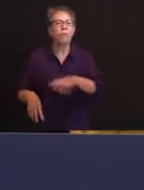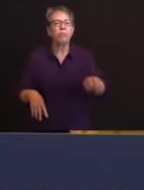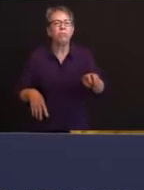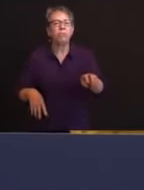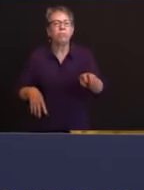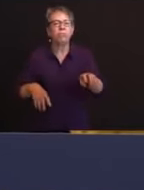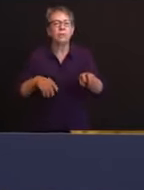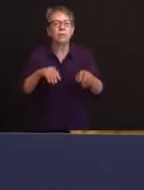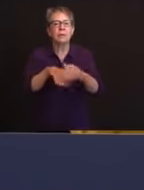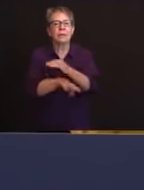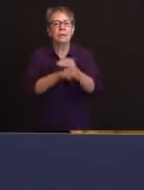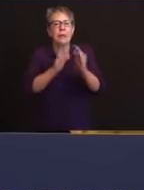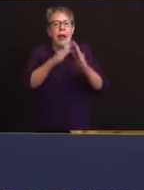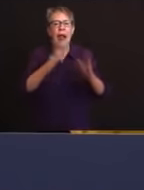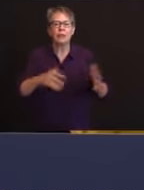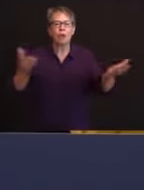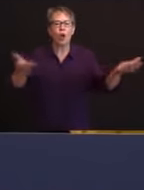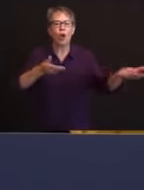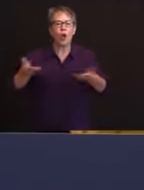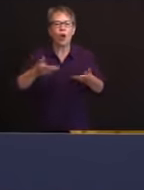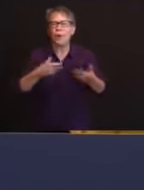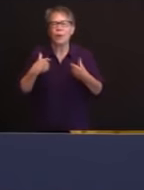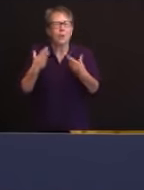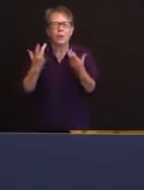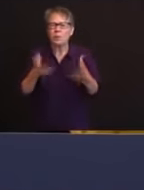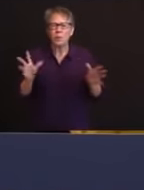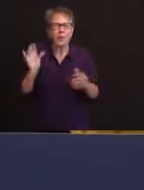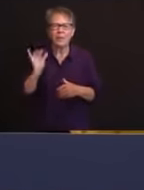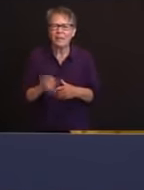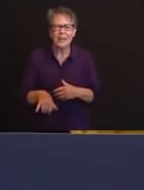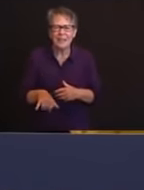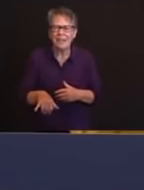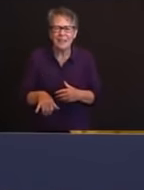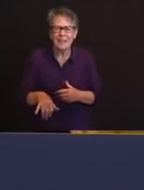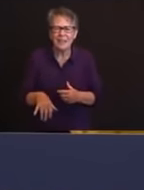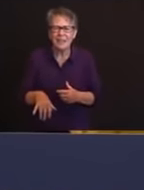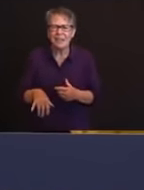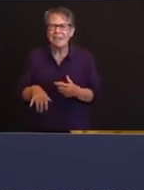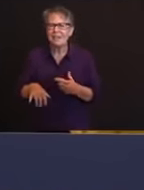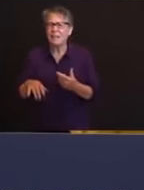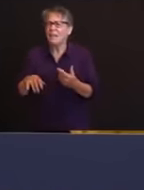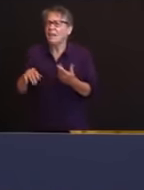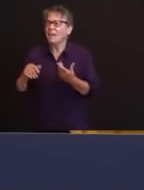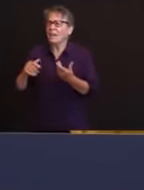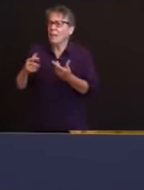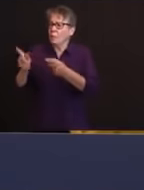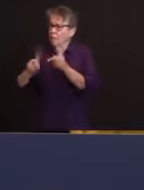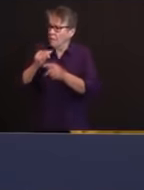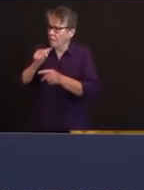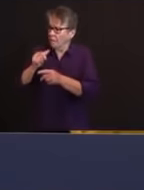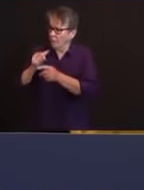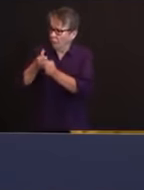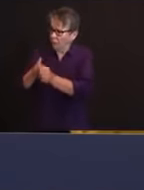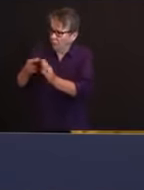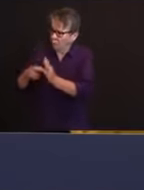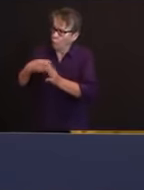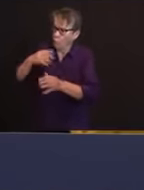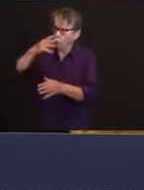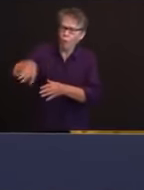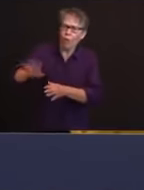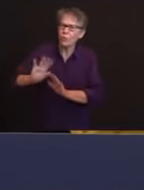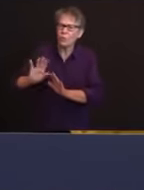we know is non-compliant behavior, particularly late at night and around indoor bars. So thank you for that. Sir, anything?